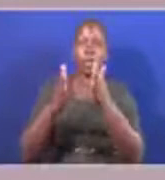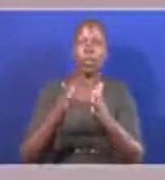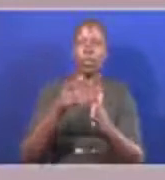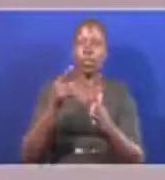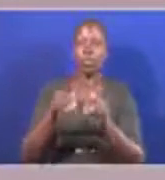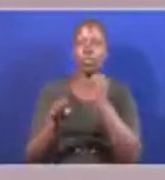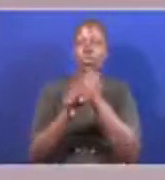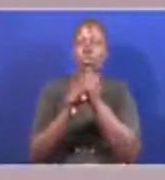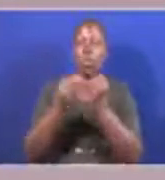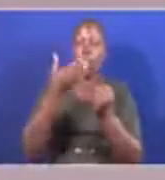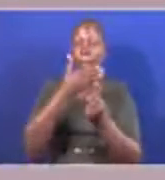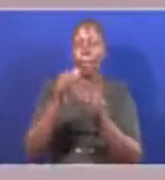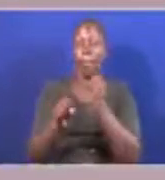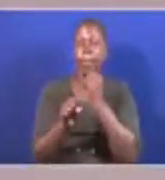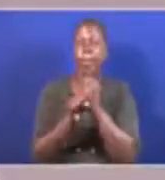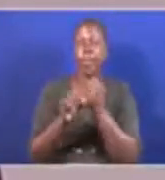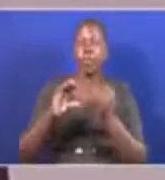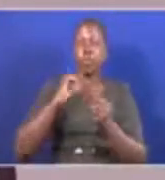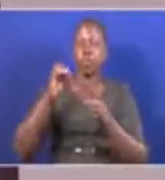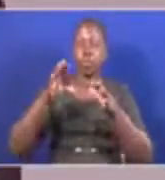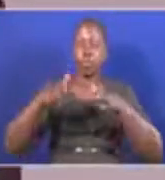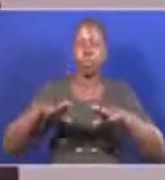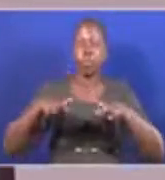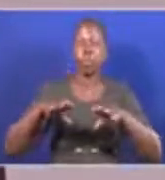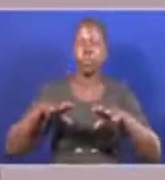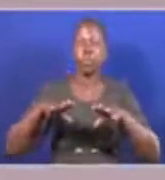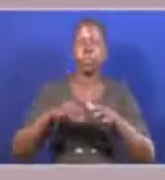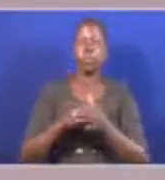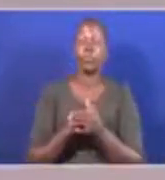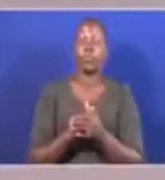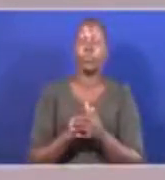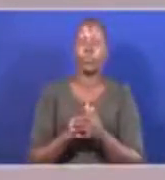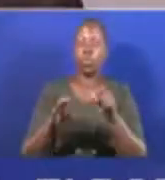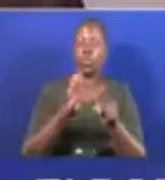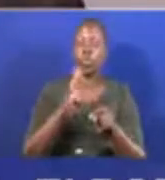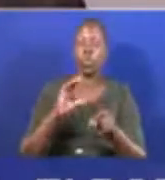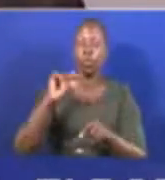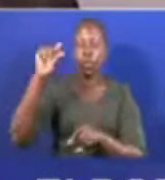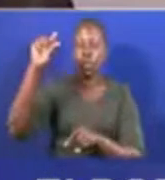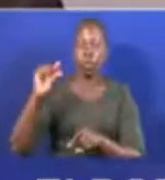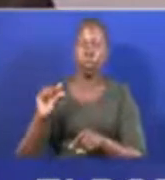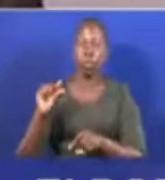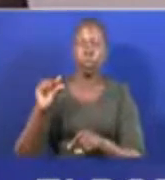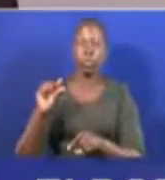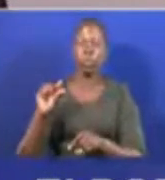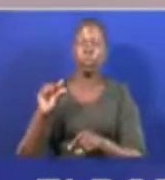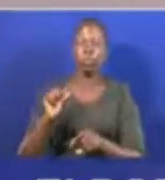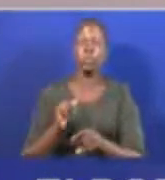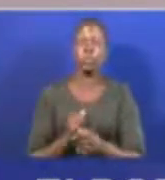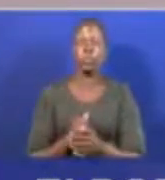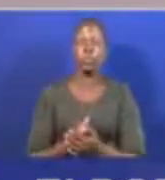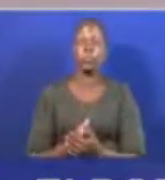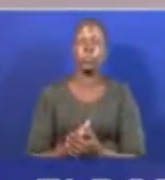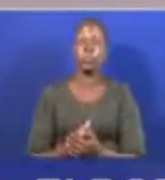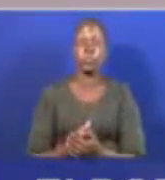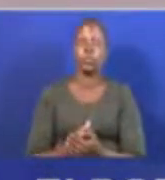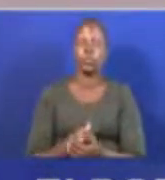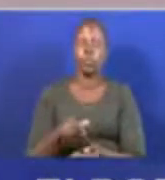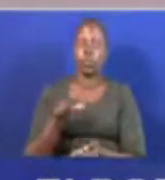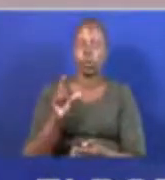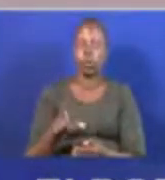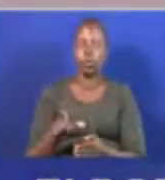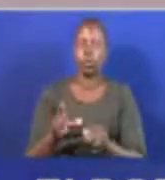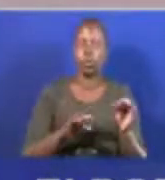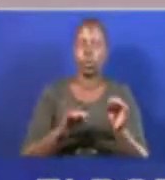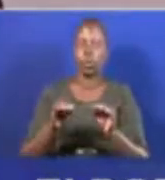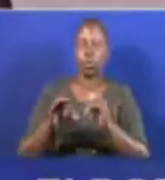job for our people. And this must philosophy. We should spend the